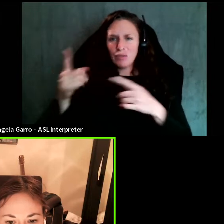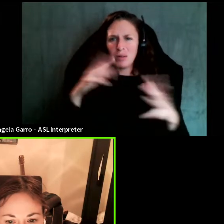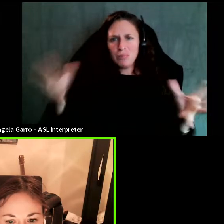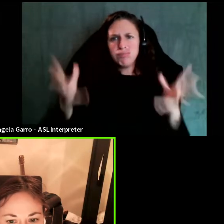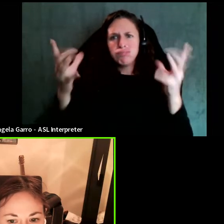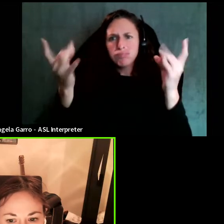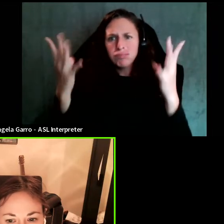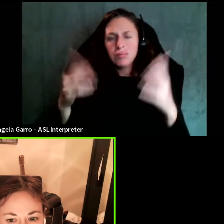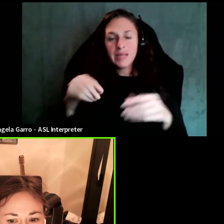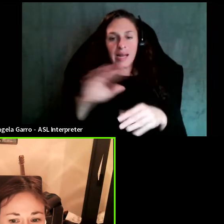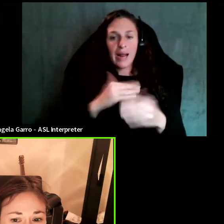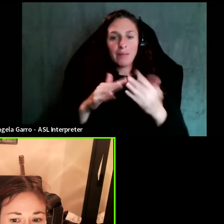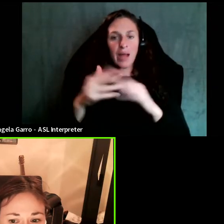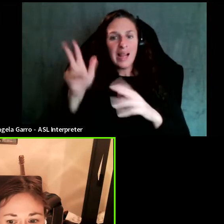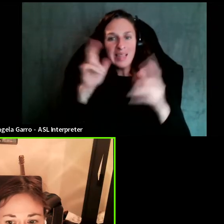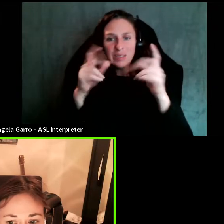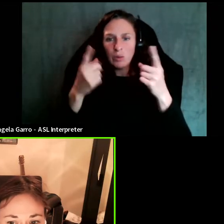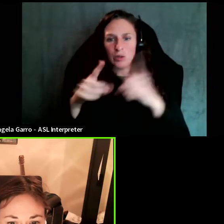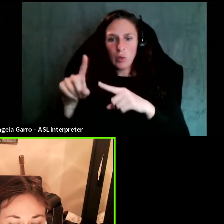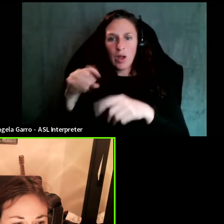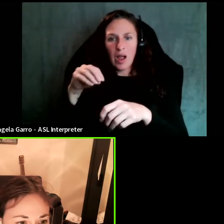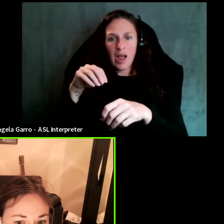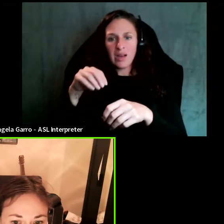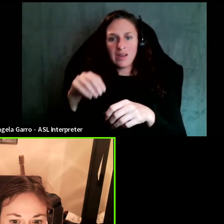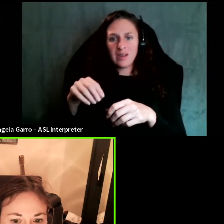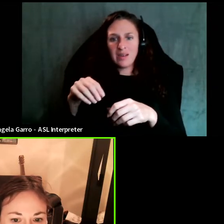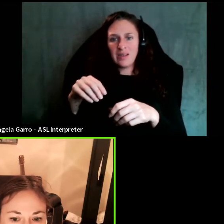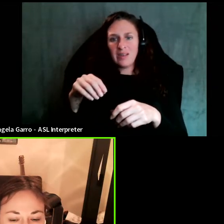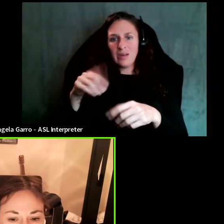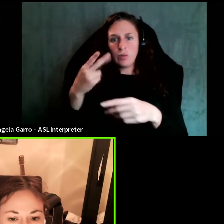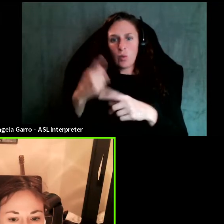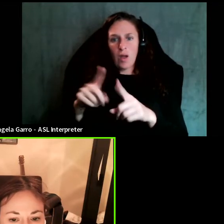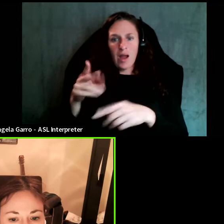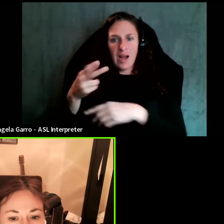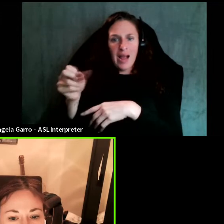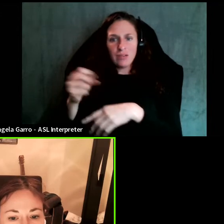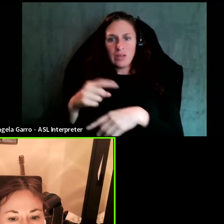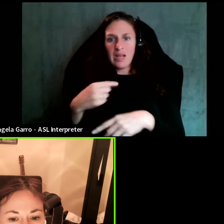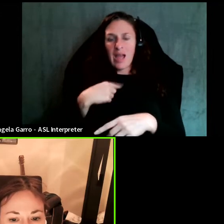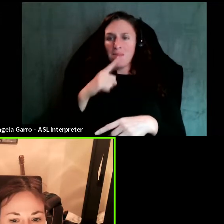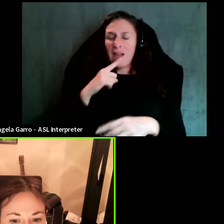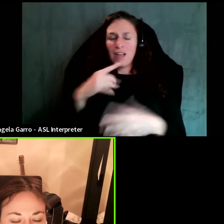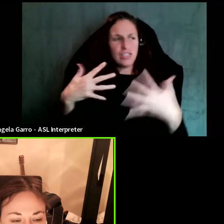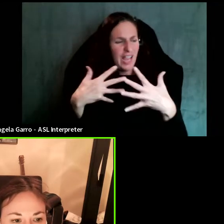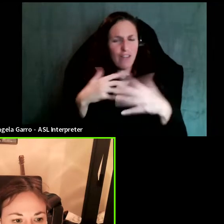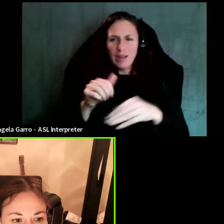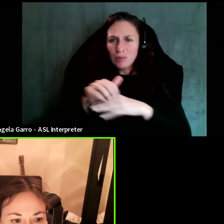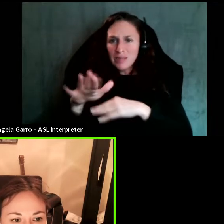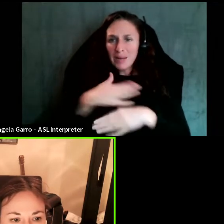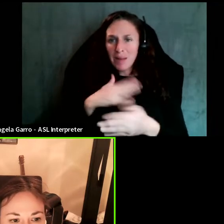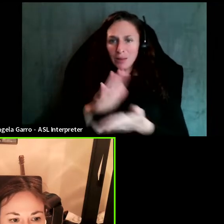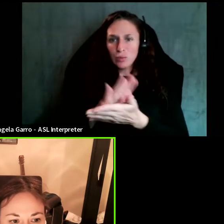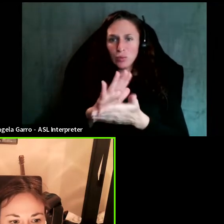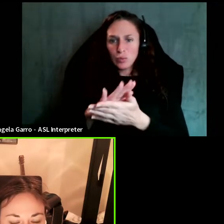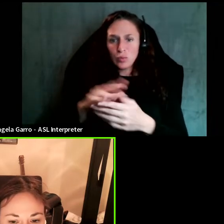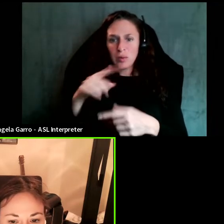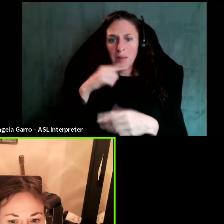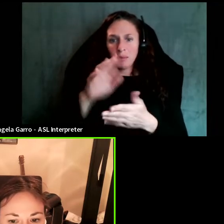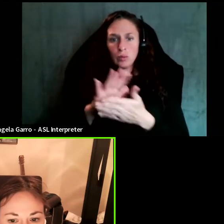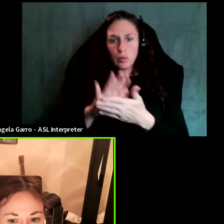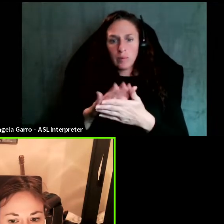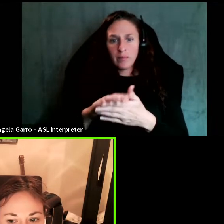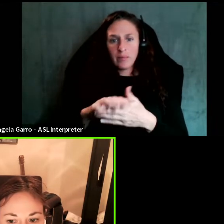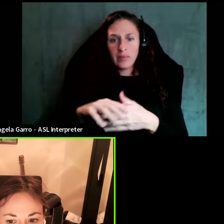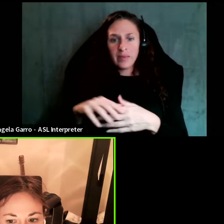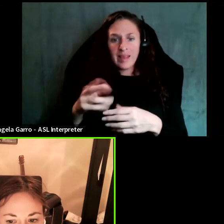happening in our high school. I'm actually terrified to send my kids to public high school right now in this environment. The ADL has reported that nearly